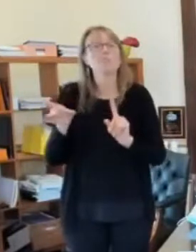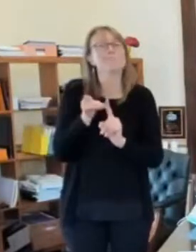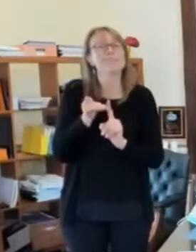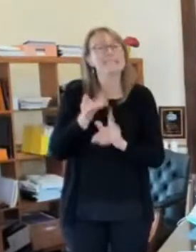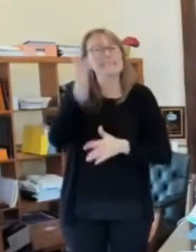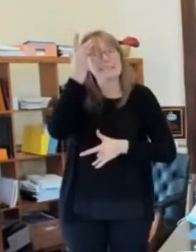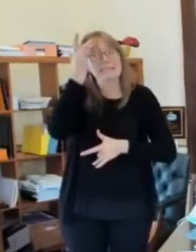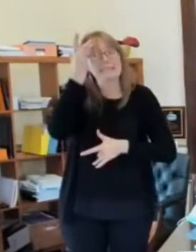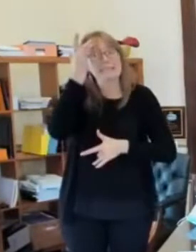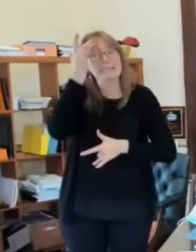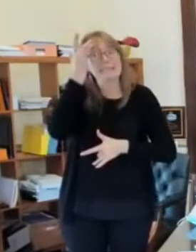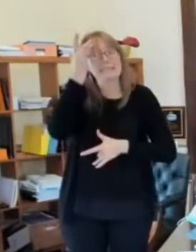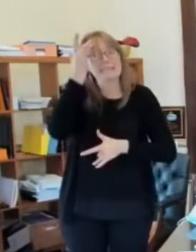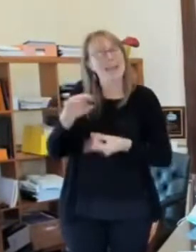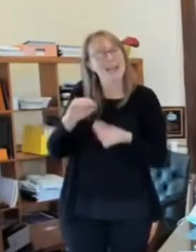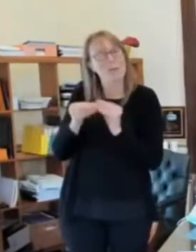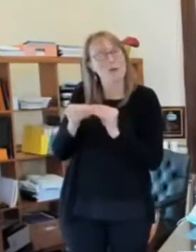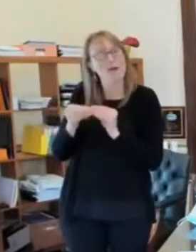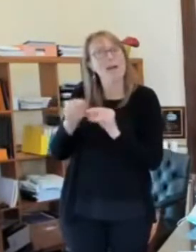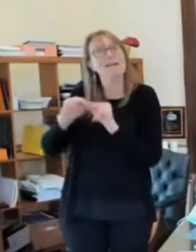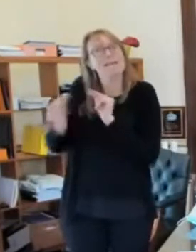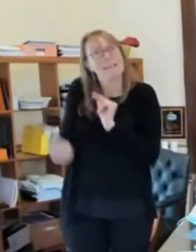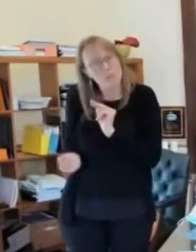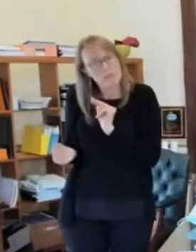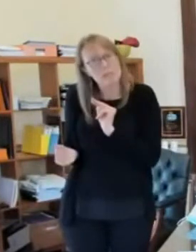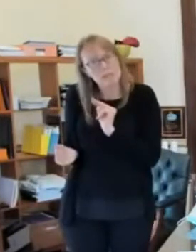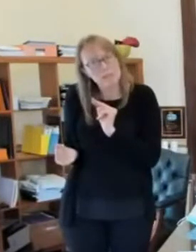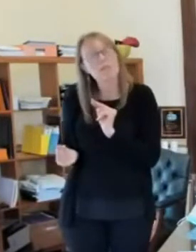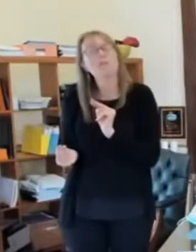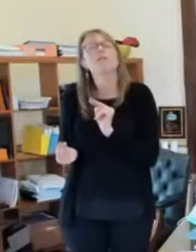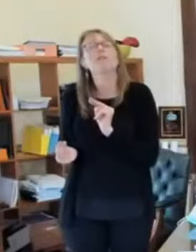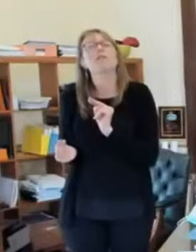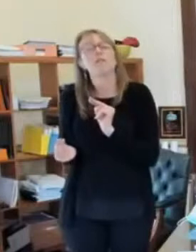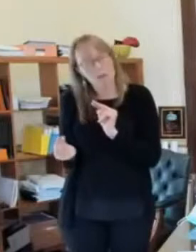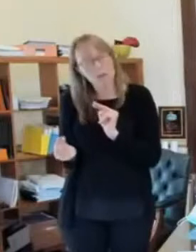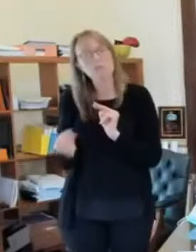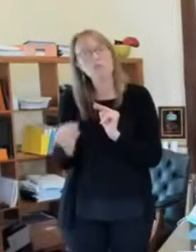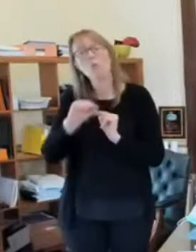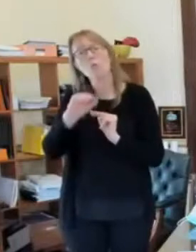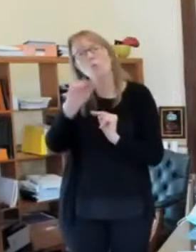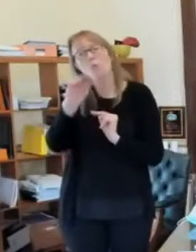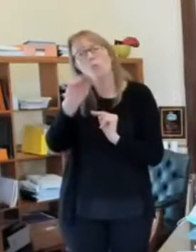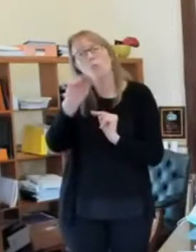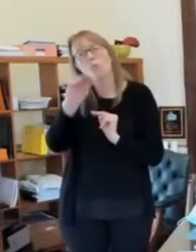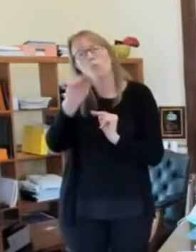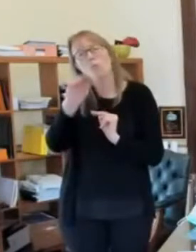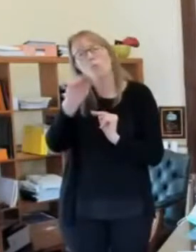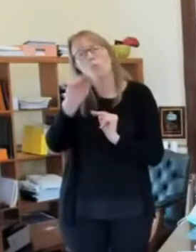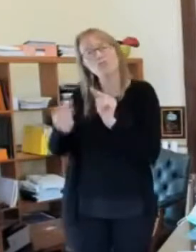sort of on the look out for anything that would just be an anomaly, but I think that